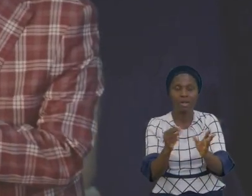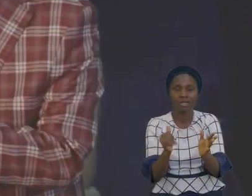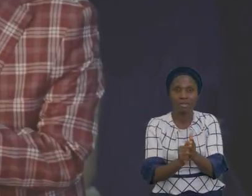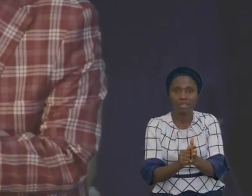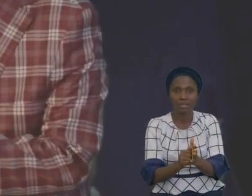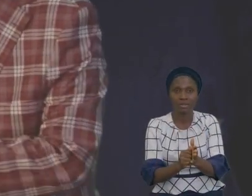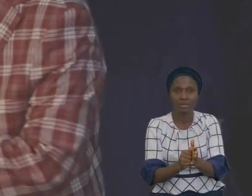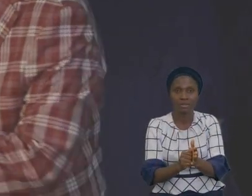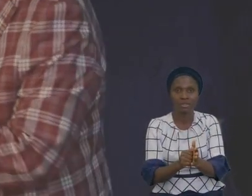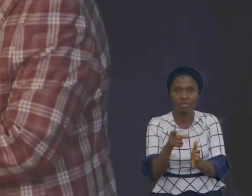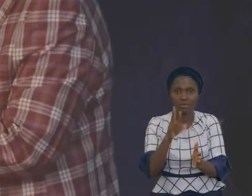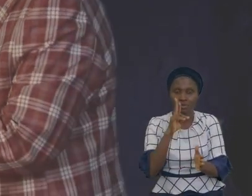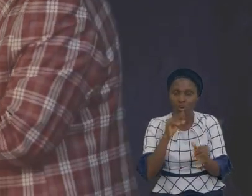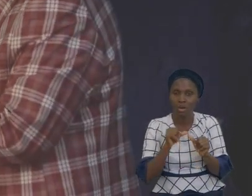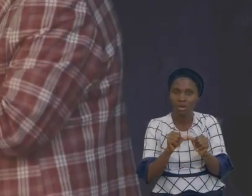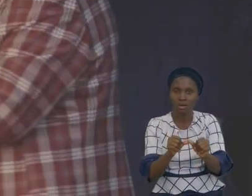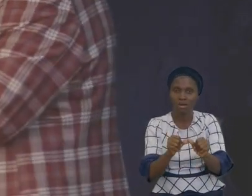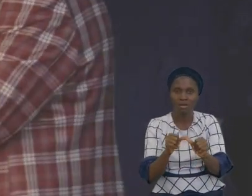there.